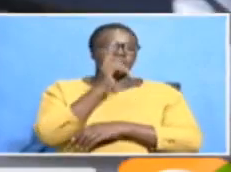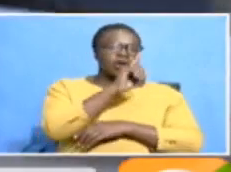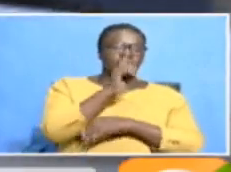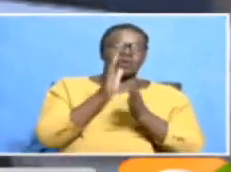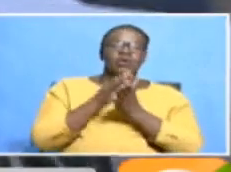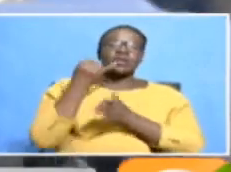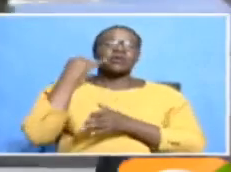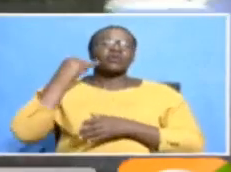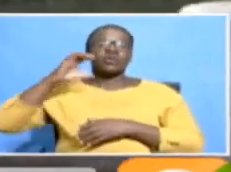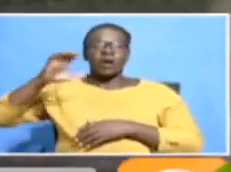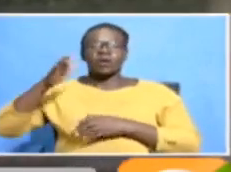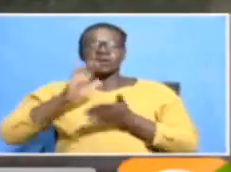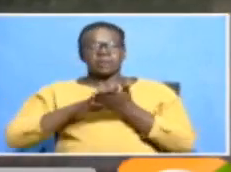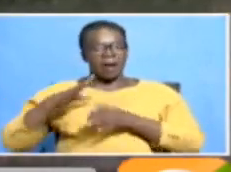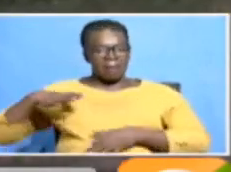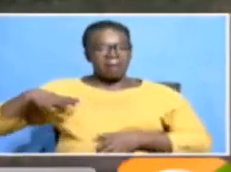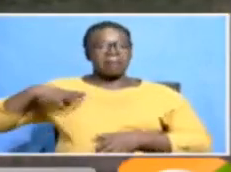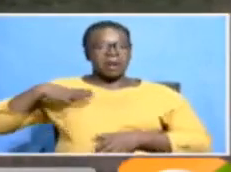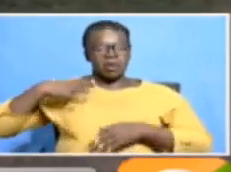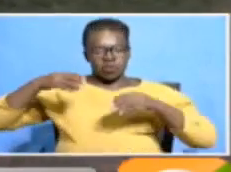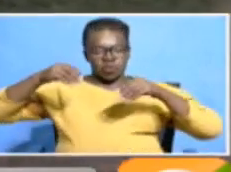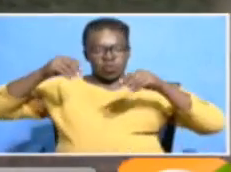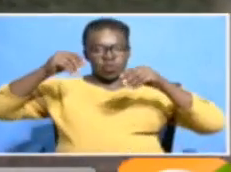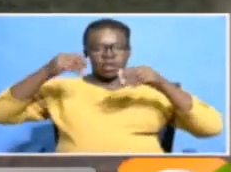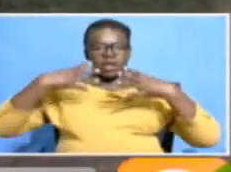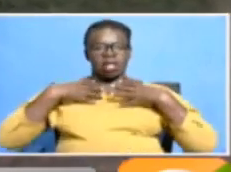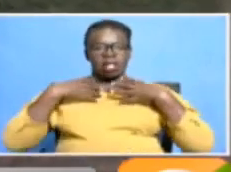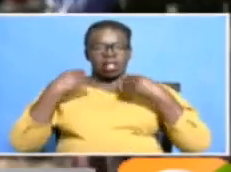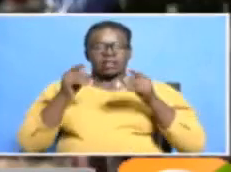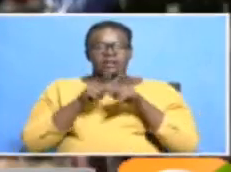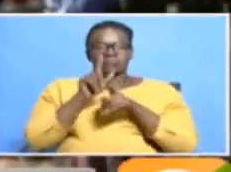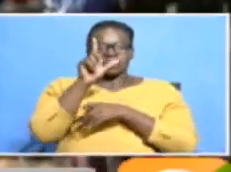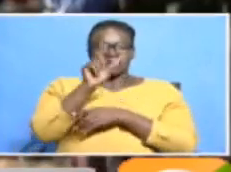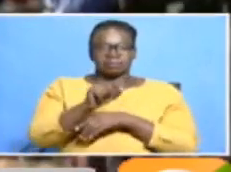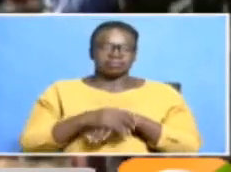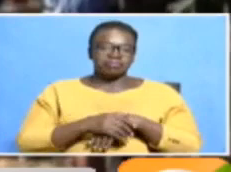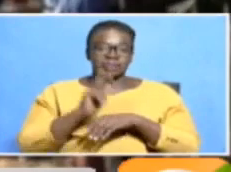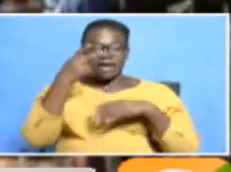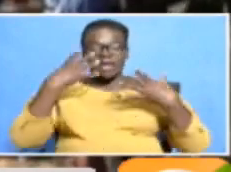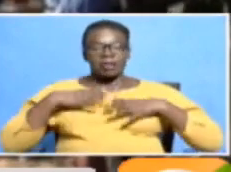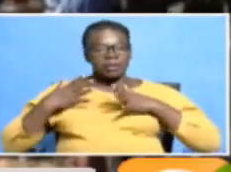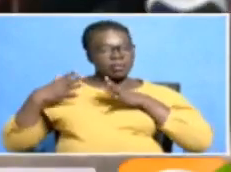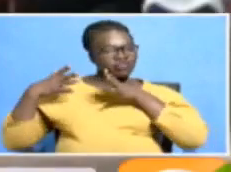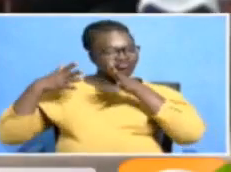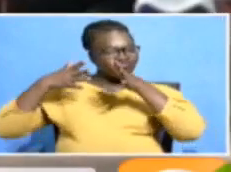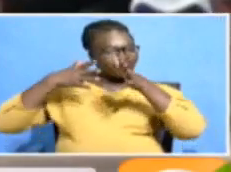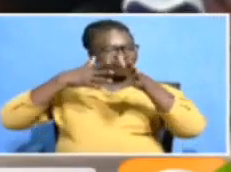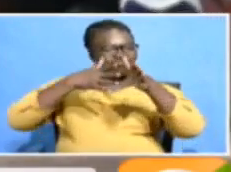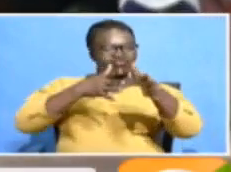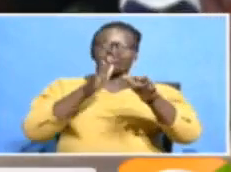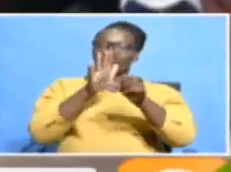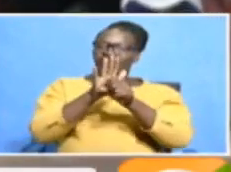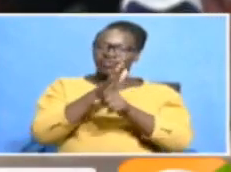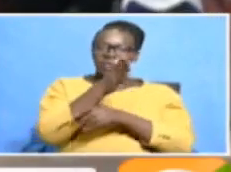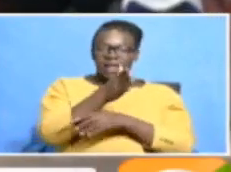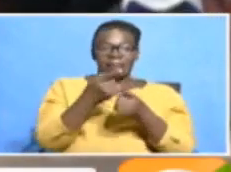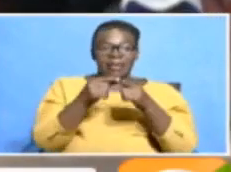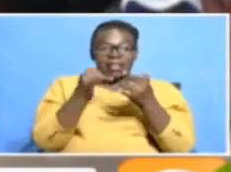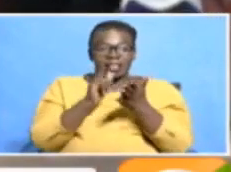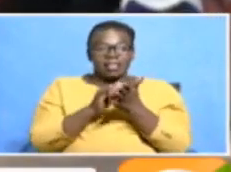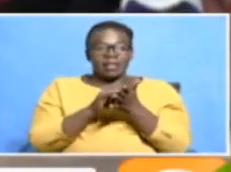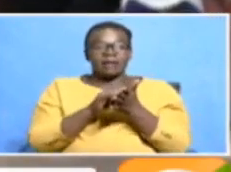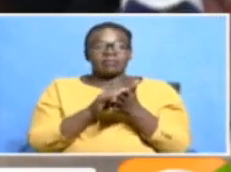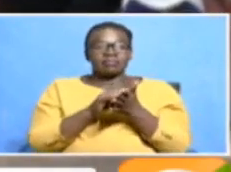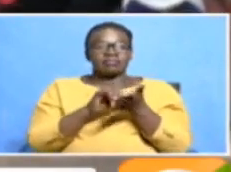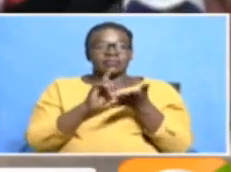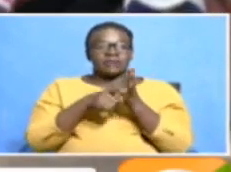counties, took pride in delivering quality health care at affordable rates. Kenyans thronged the well-equipped hospitals. But this was to be upset by